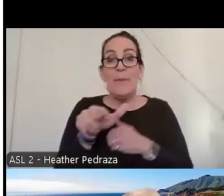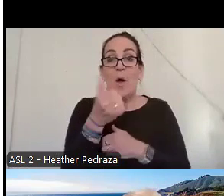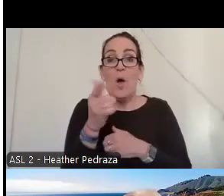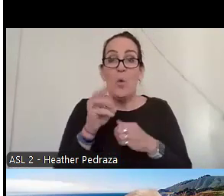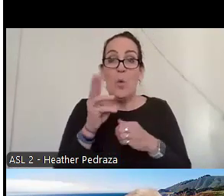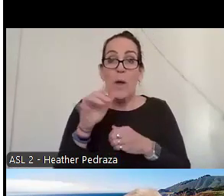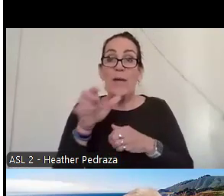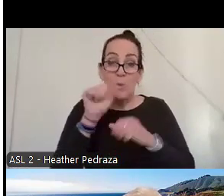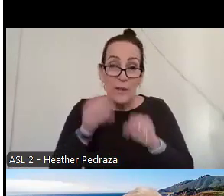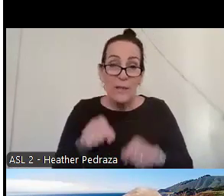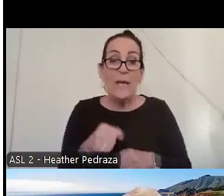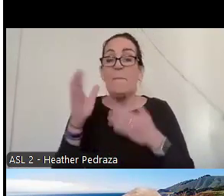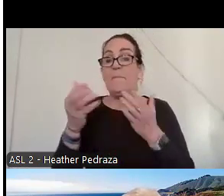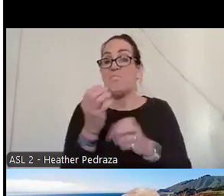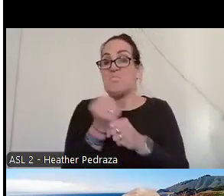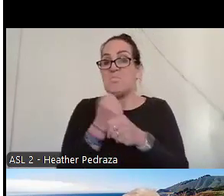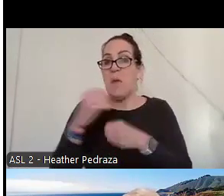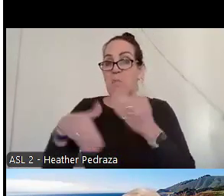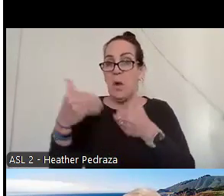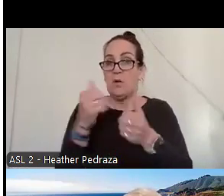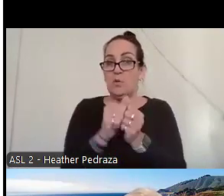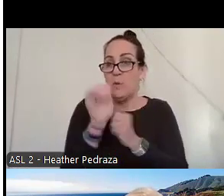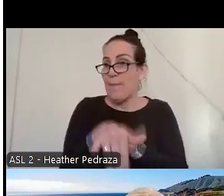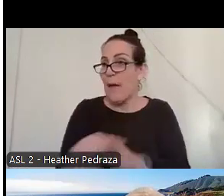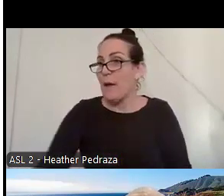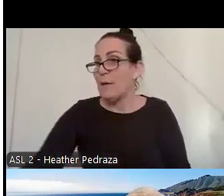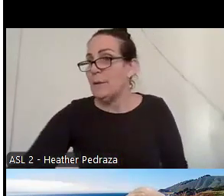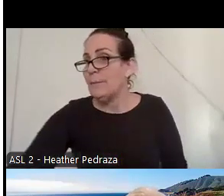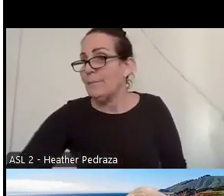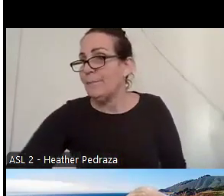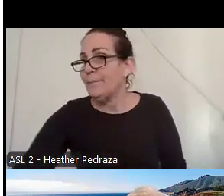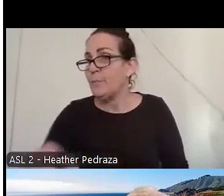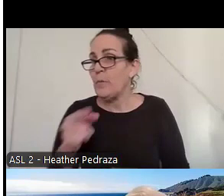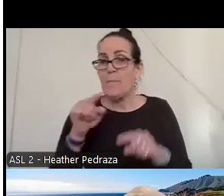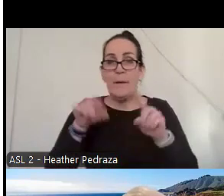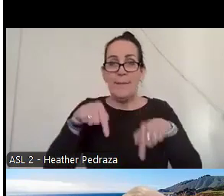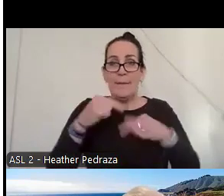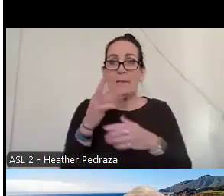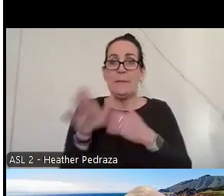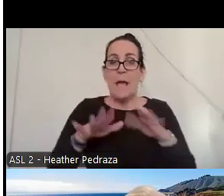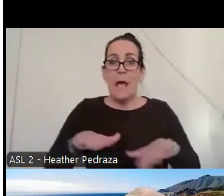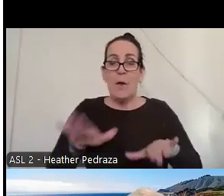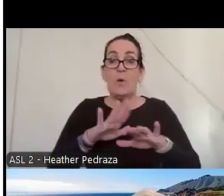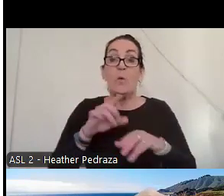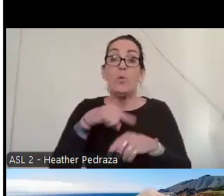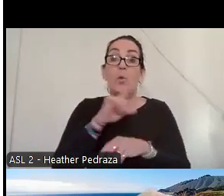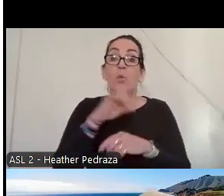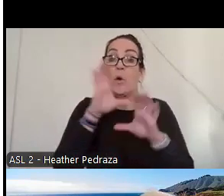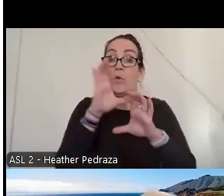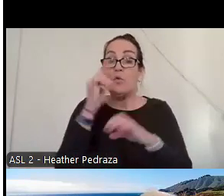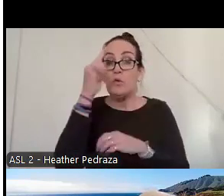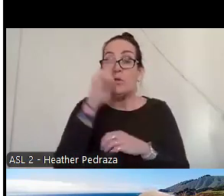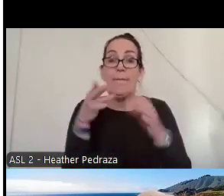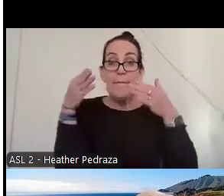some progress in this space, but this is the area that we are looking to focus on for 2026. And then next